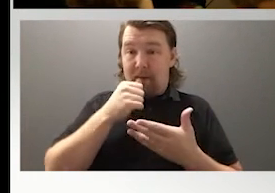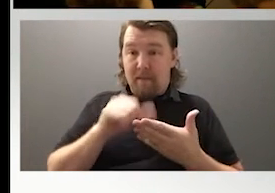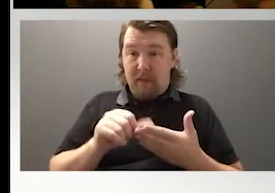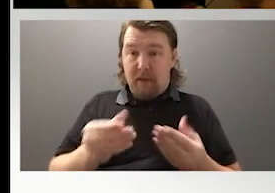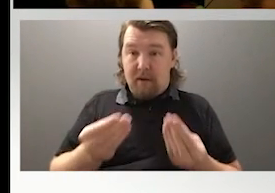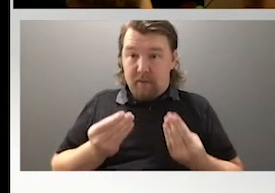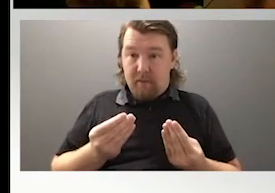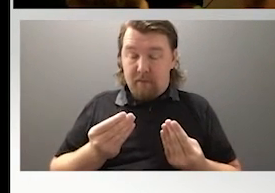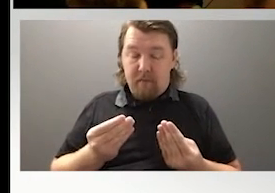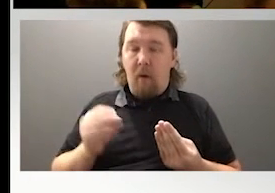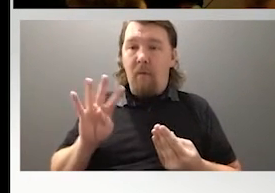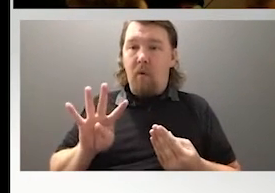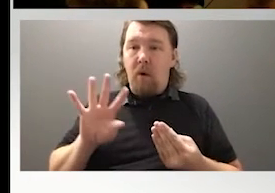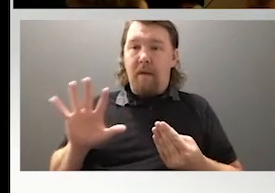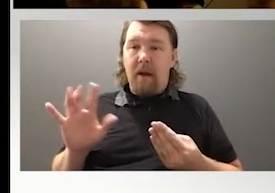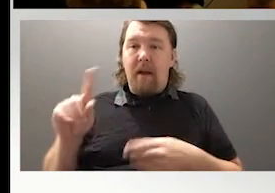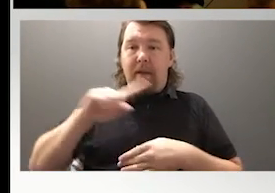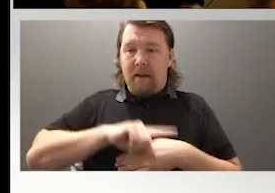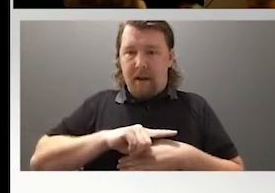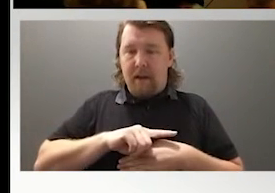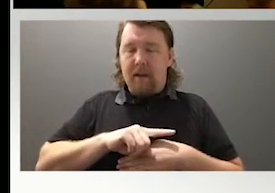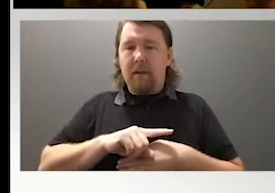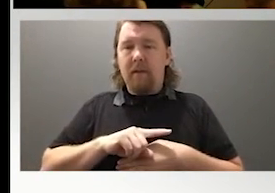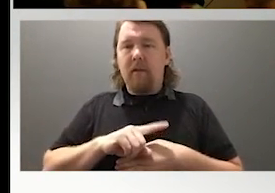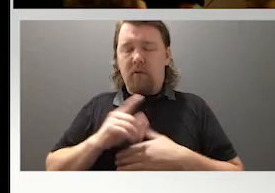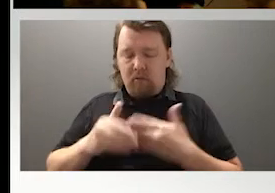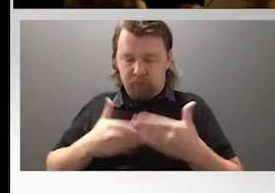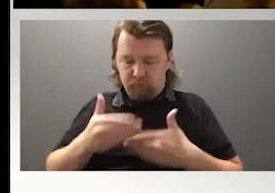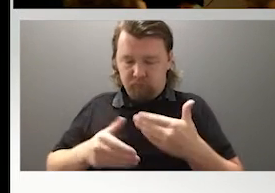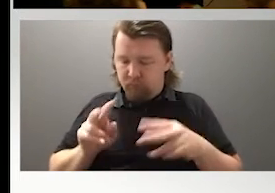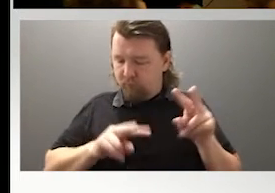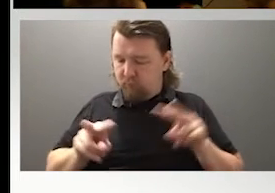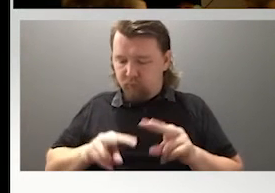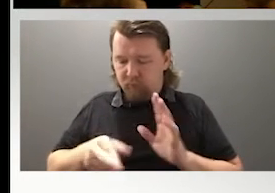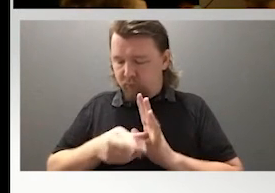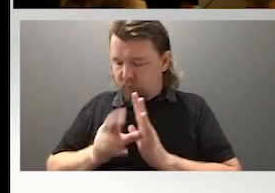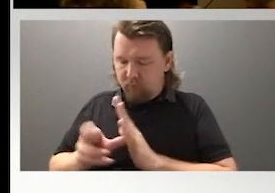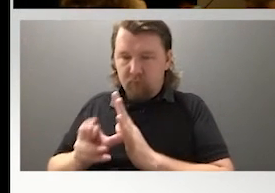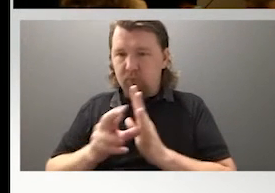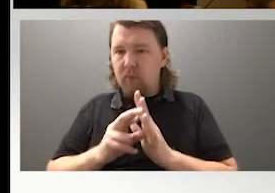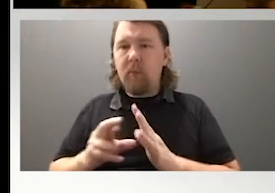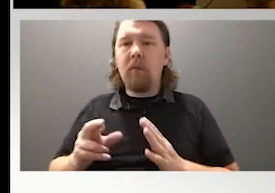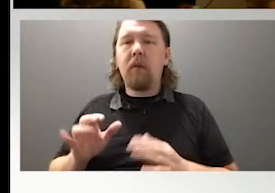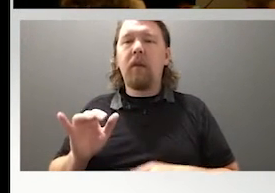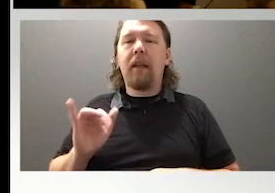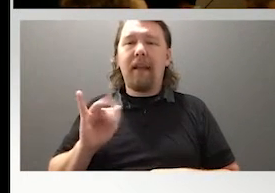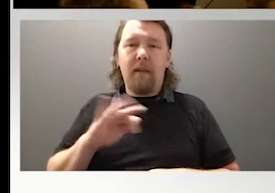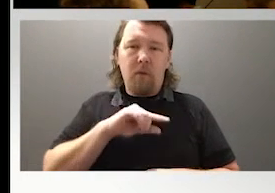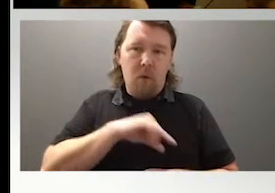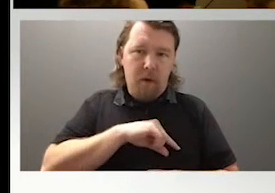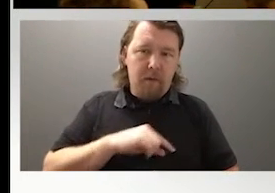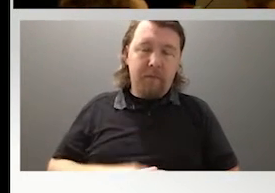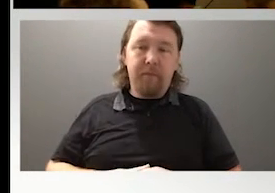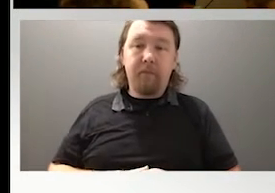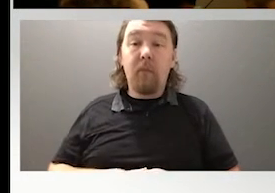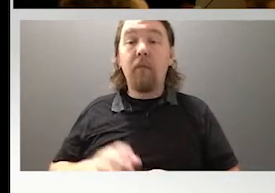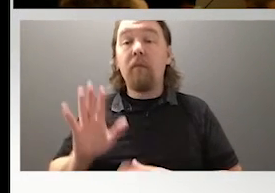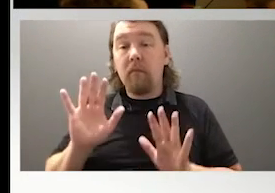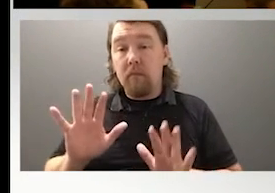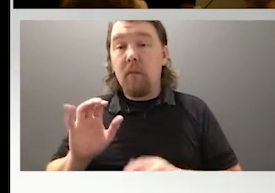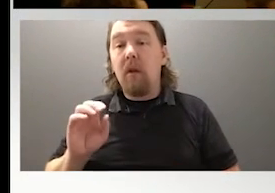to issue a determination of eligibility or ineligibility, or 60 days